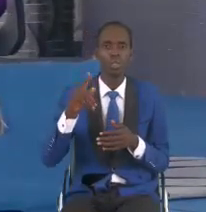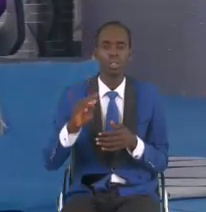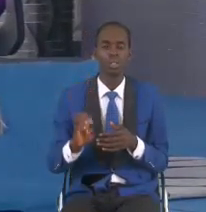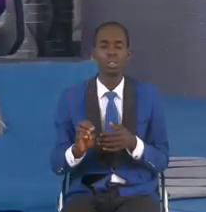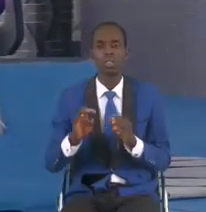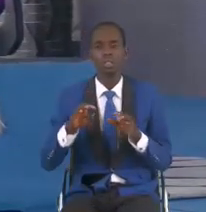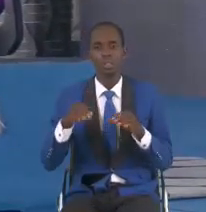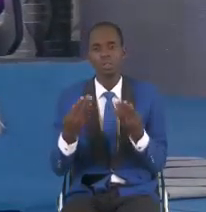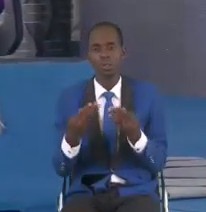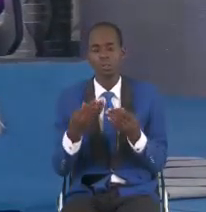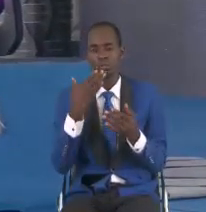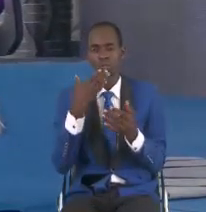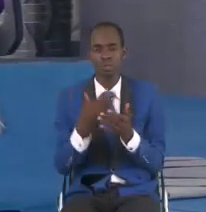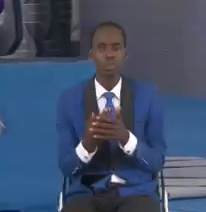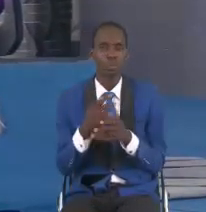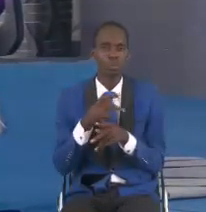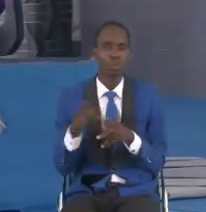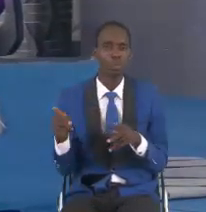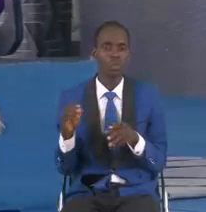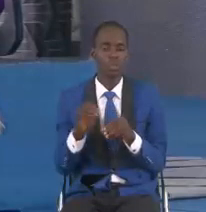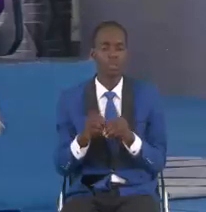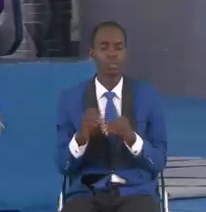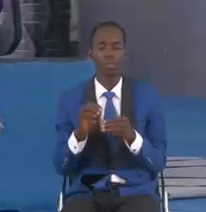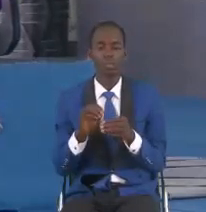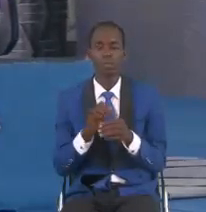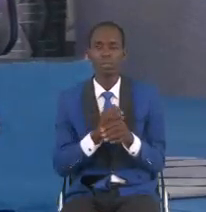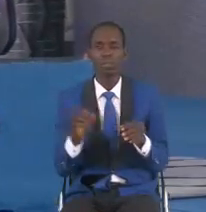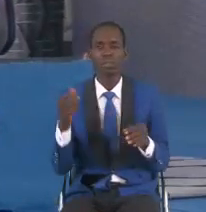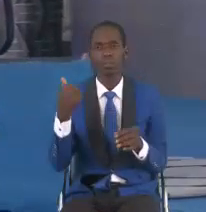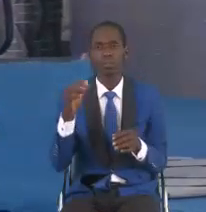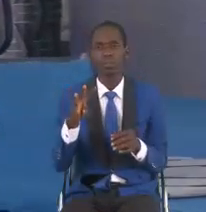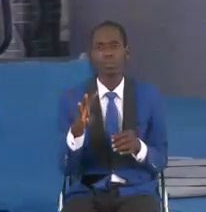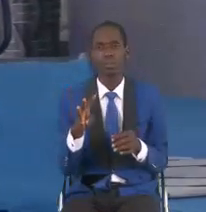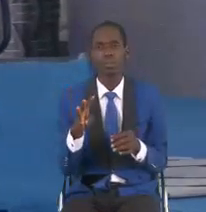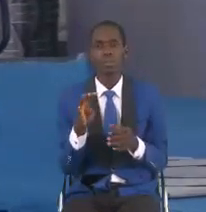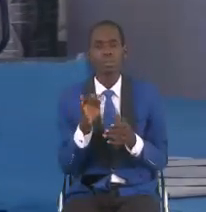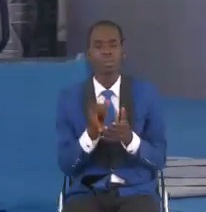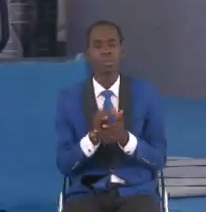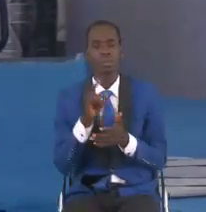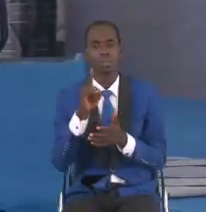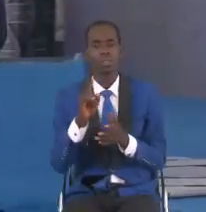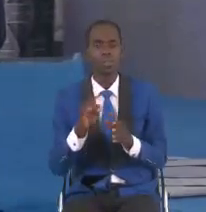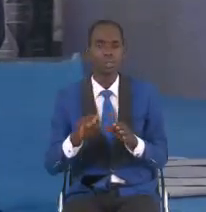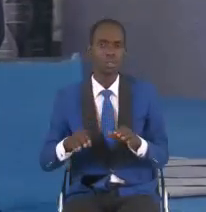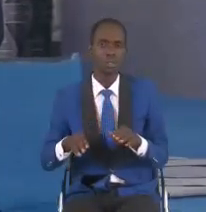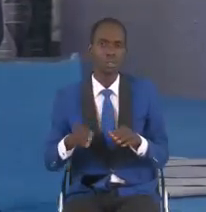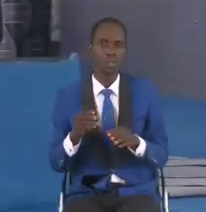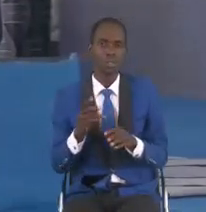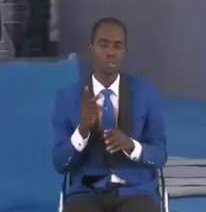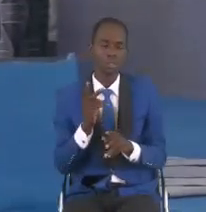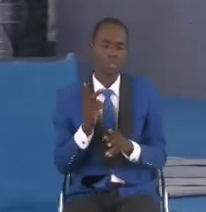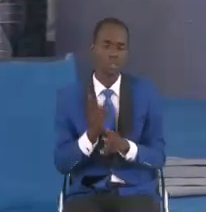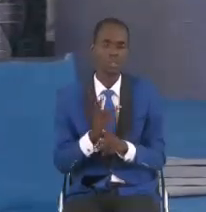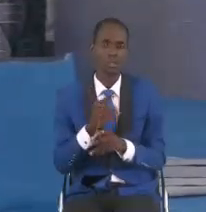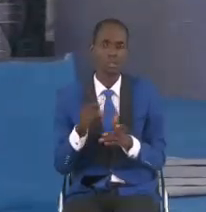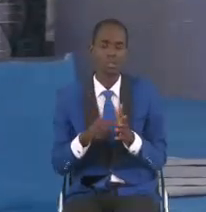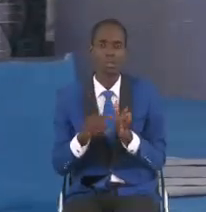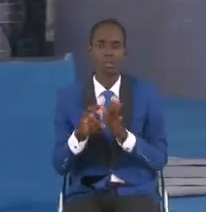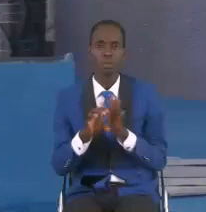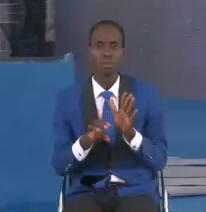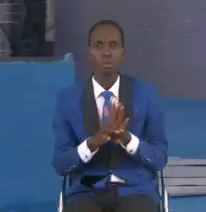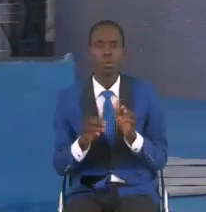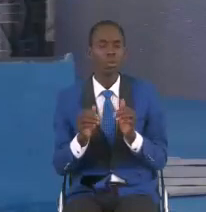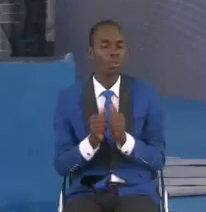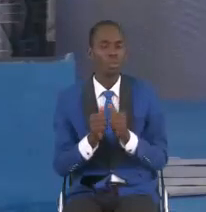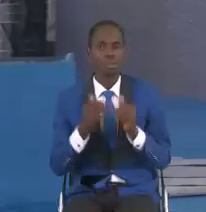profession. Then in verse 14, it says that thou keep this commandment without spot